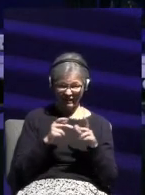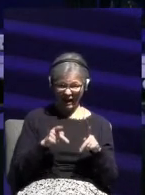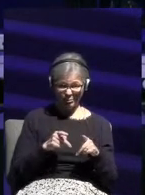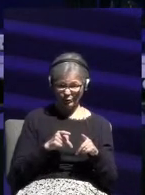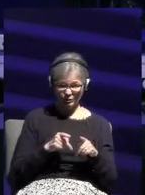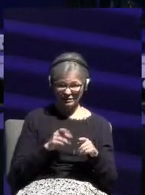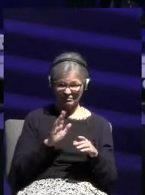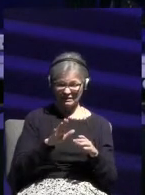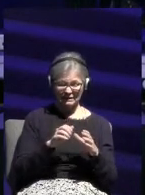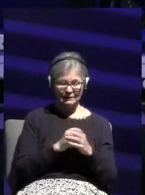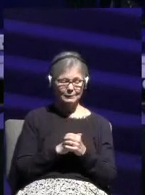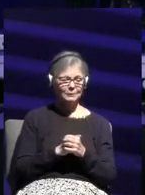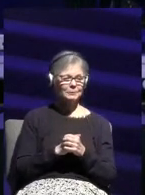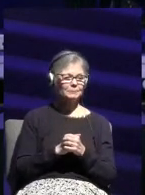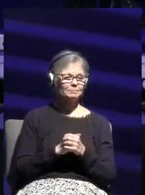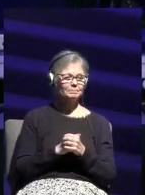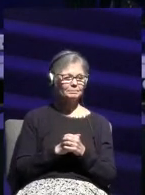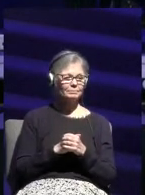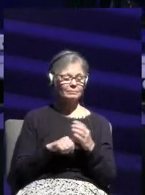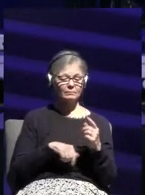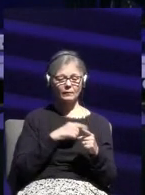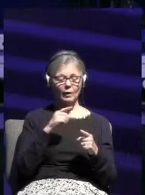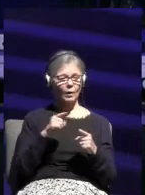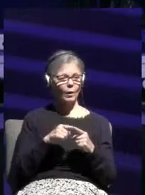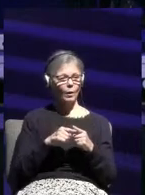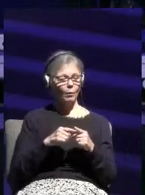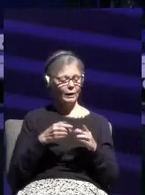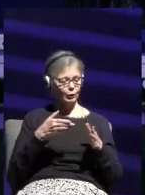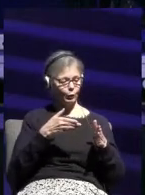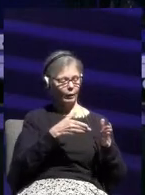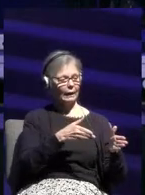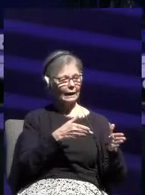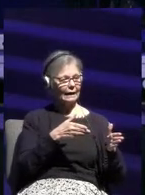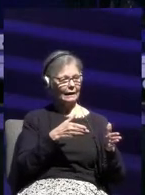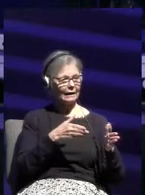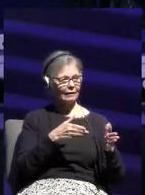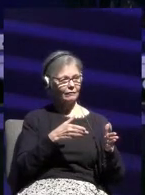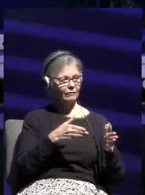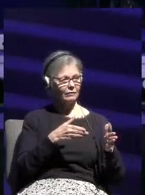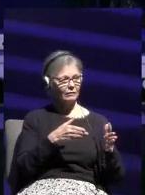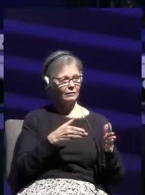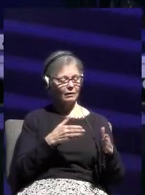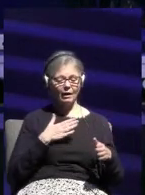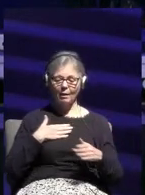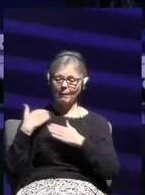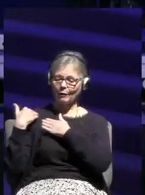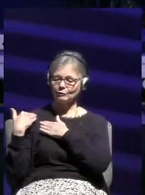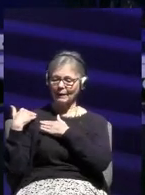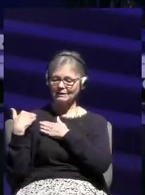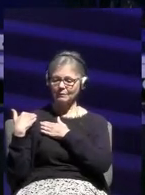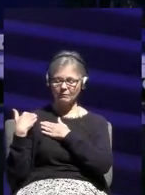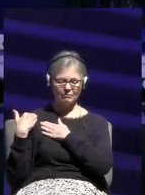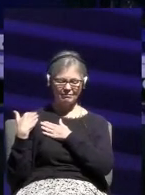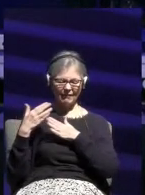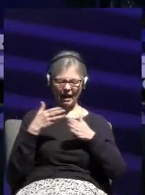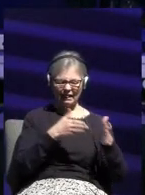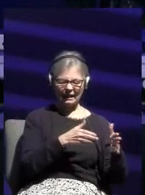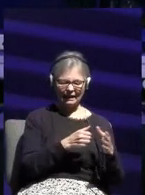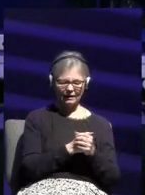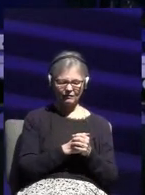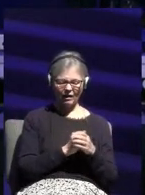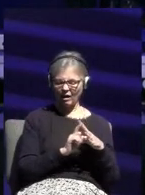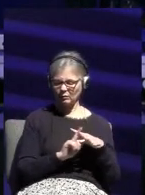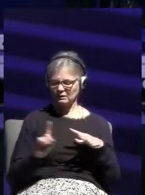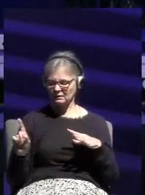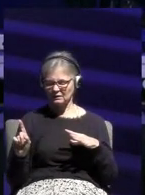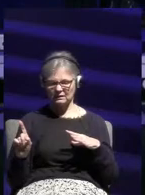Walking away from something of responsibility, that just creates all kind of more problems in your life. But see, these are the only things we know.